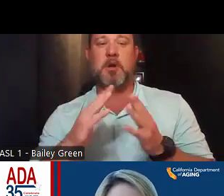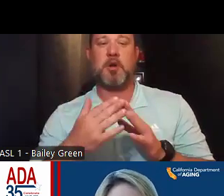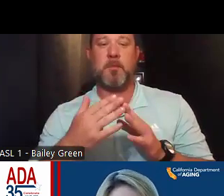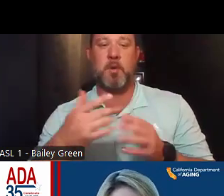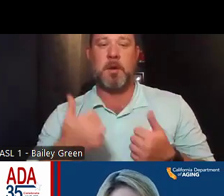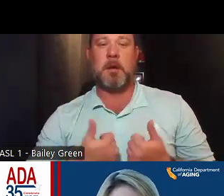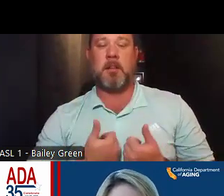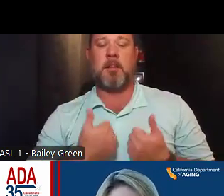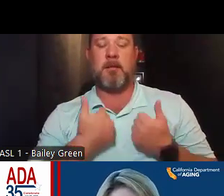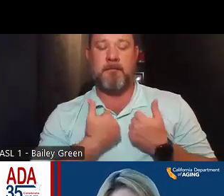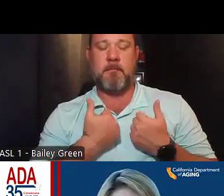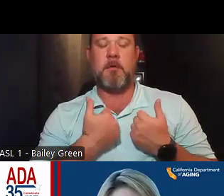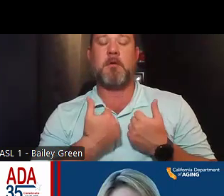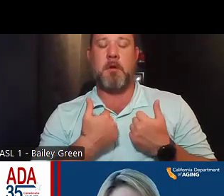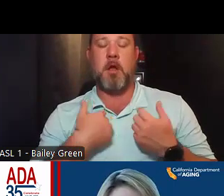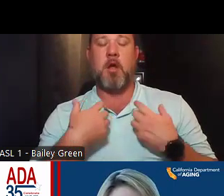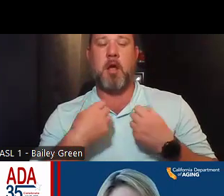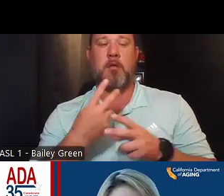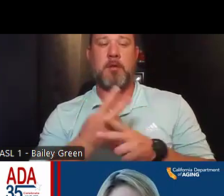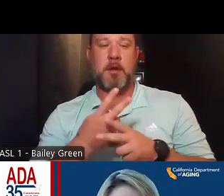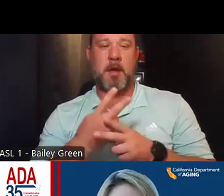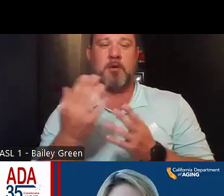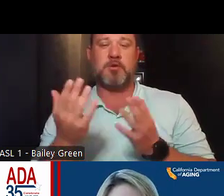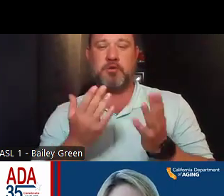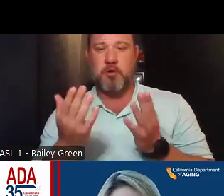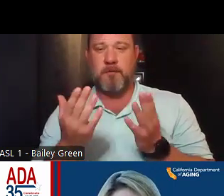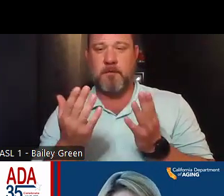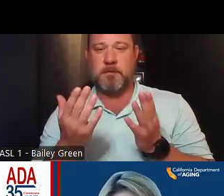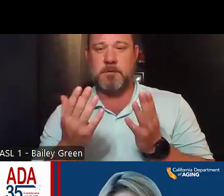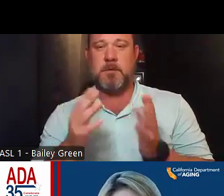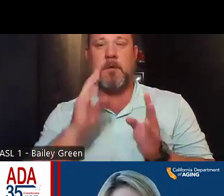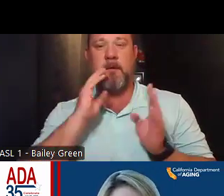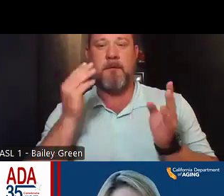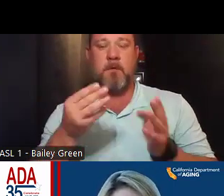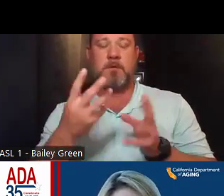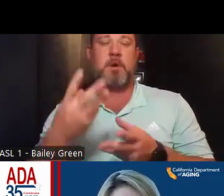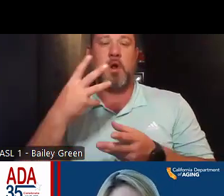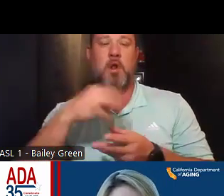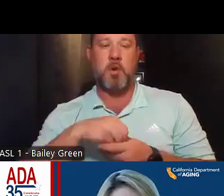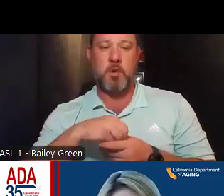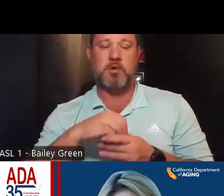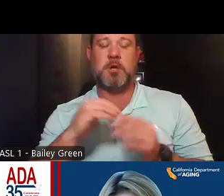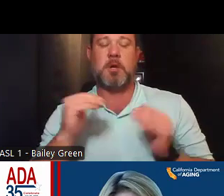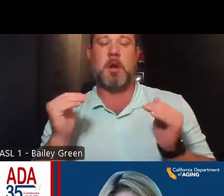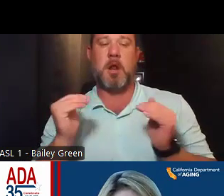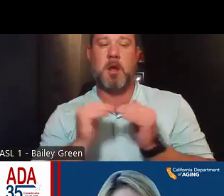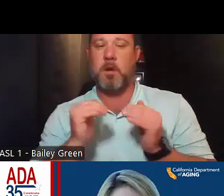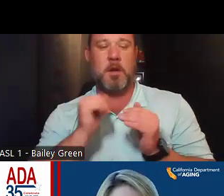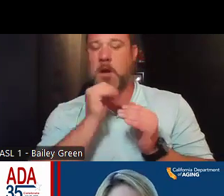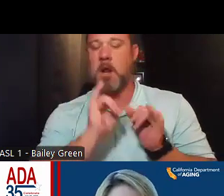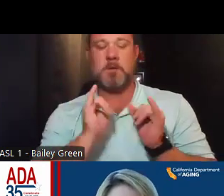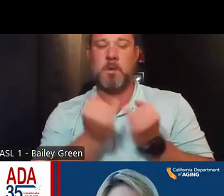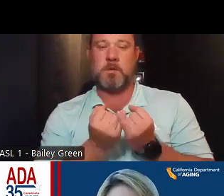we reimagine our healthcare service delivery system, how we focus on inclusion and equity, not